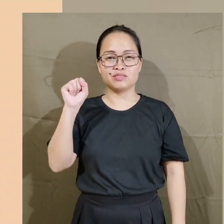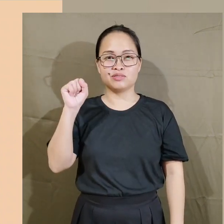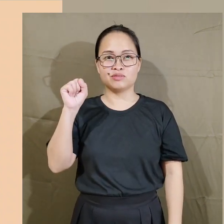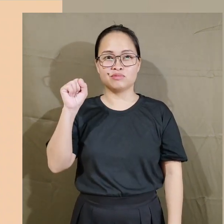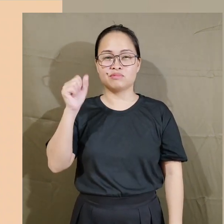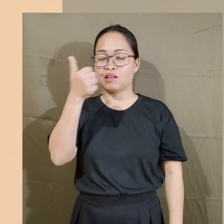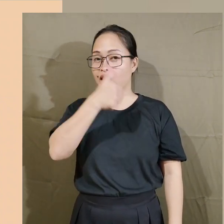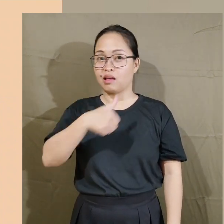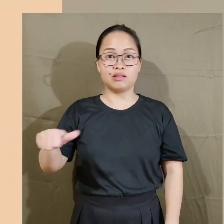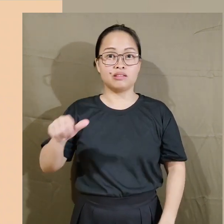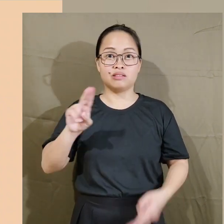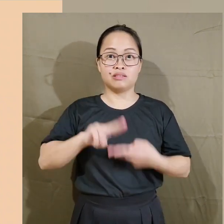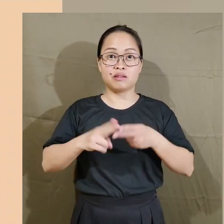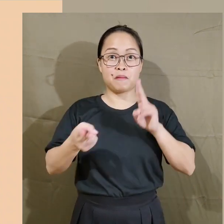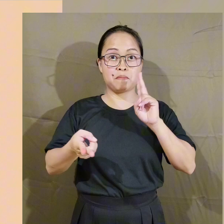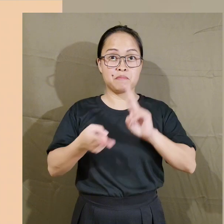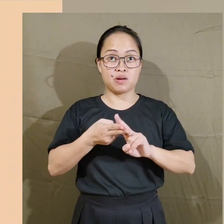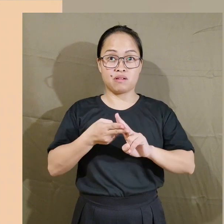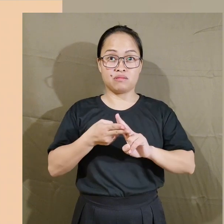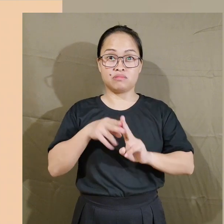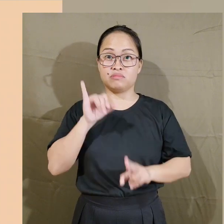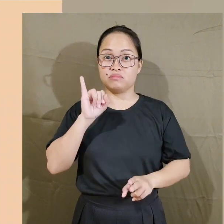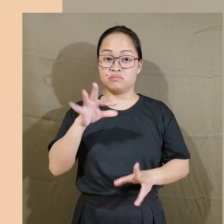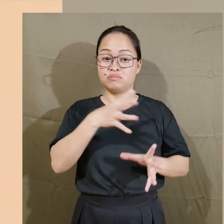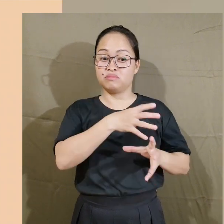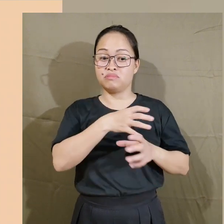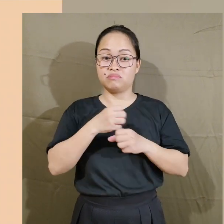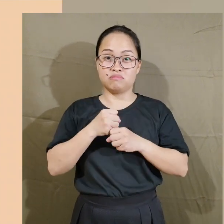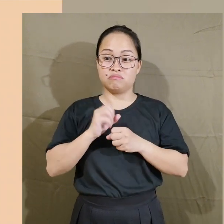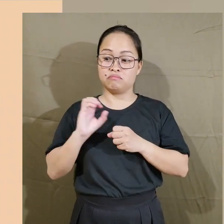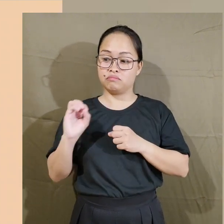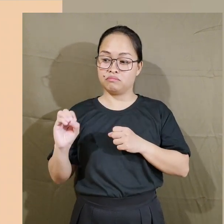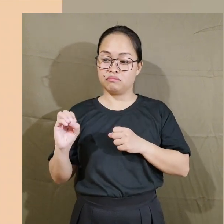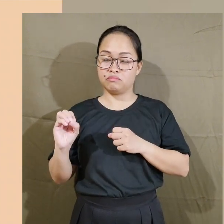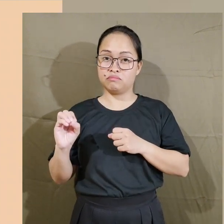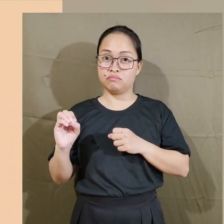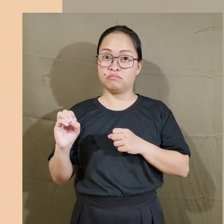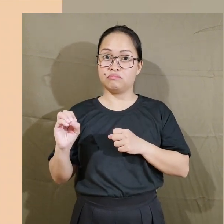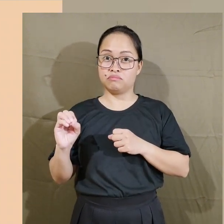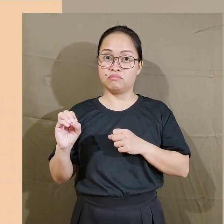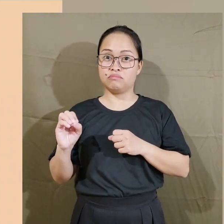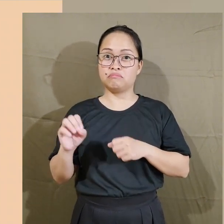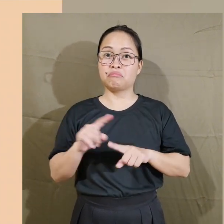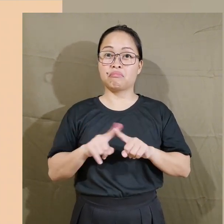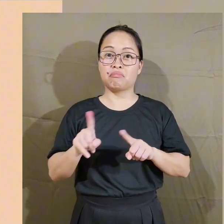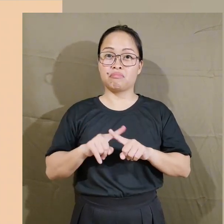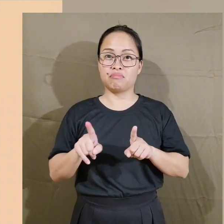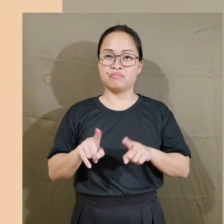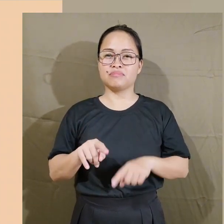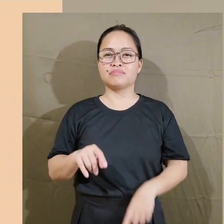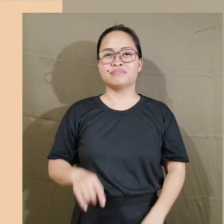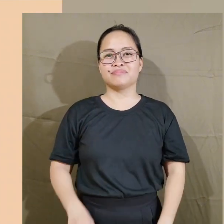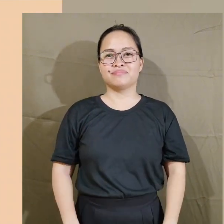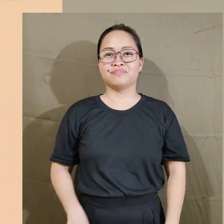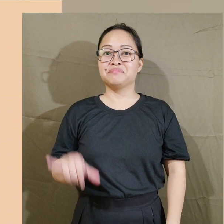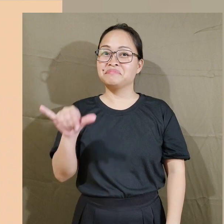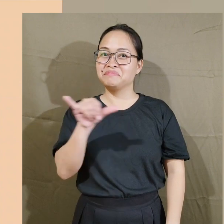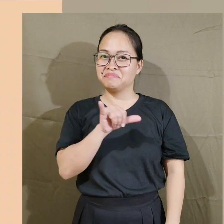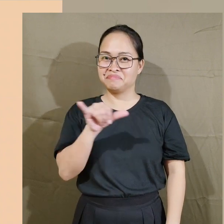Because any number in which 0 is subtracted from, the